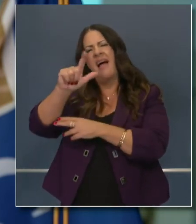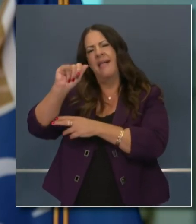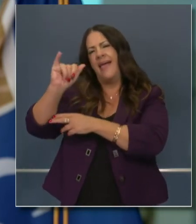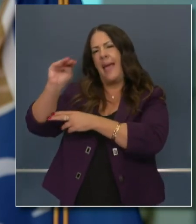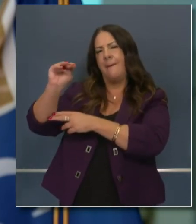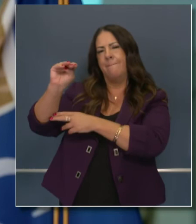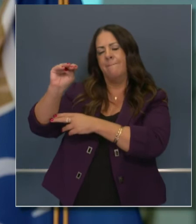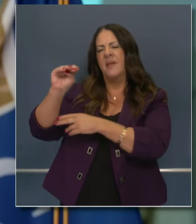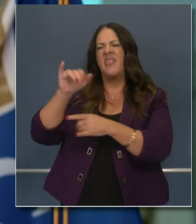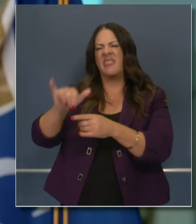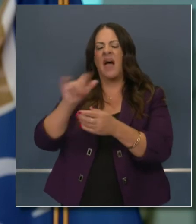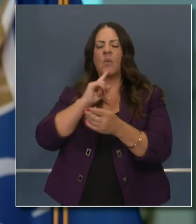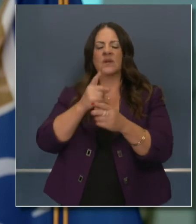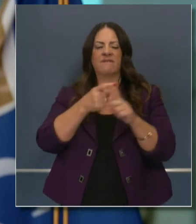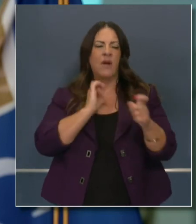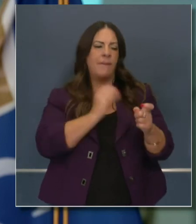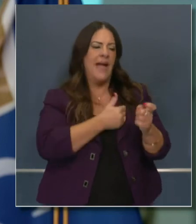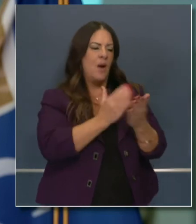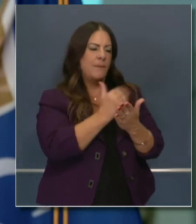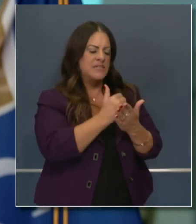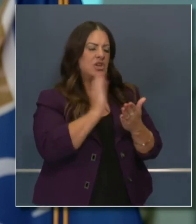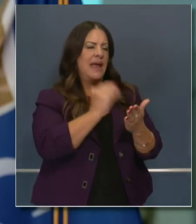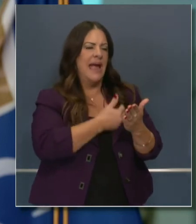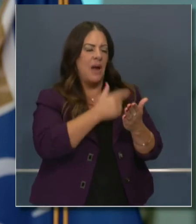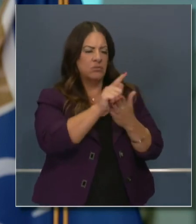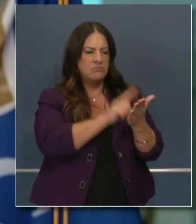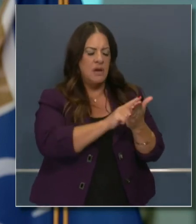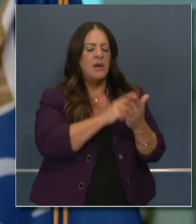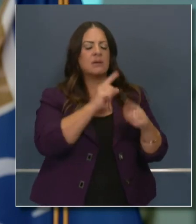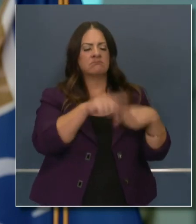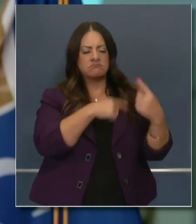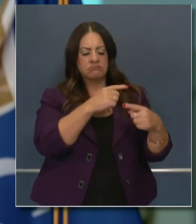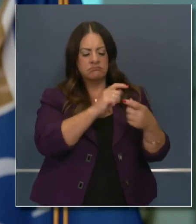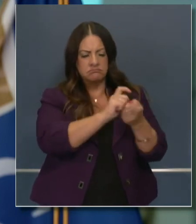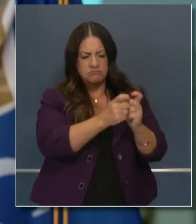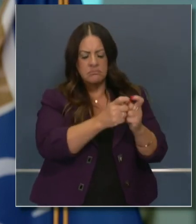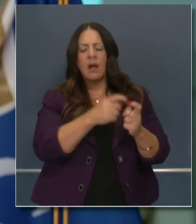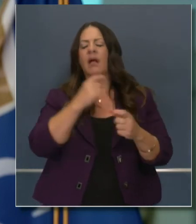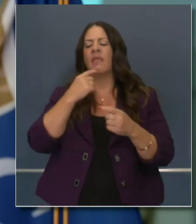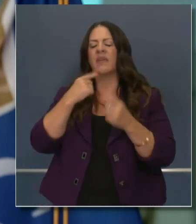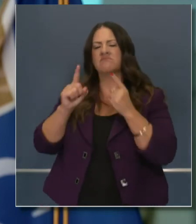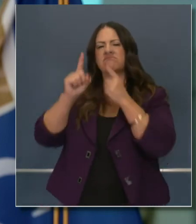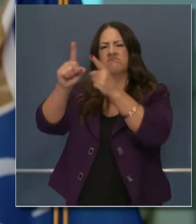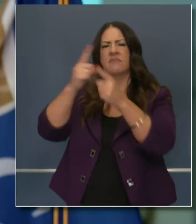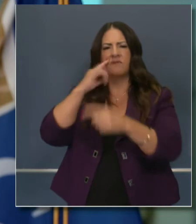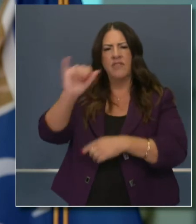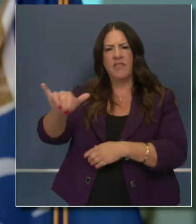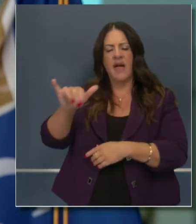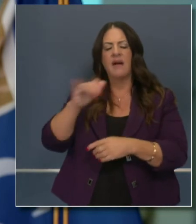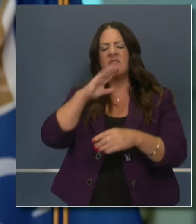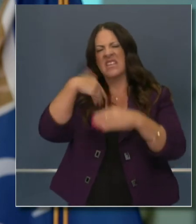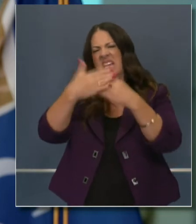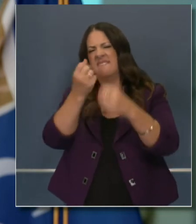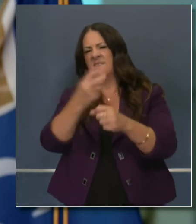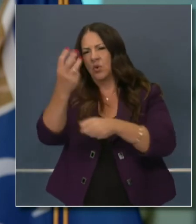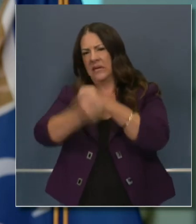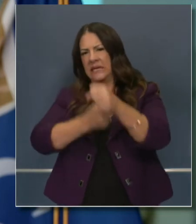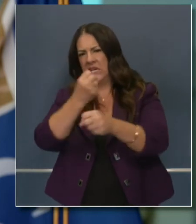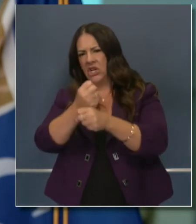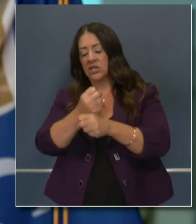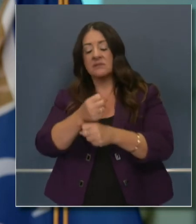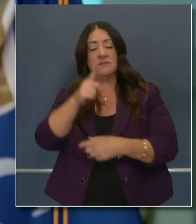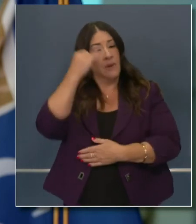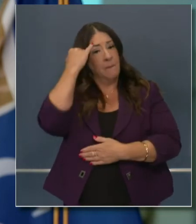that reform we are committed to advancing over the course of the next few years to reimagine our mental